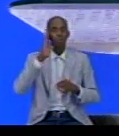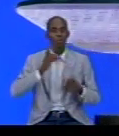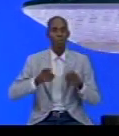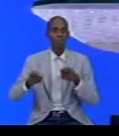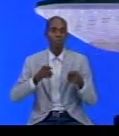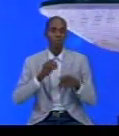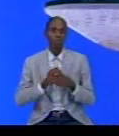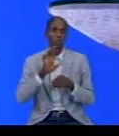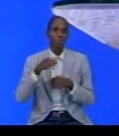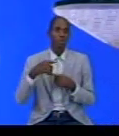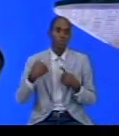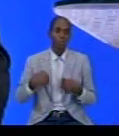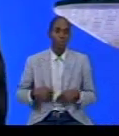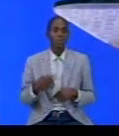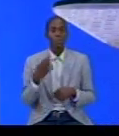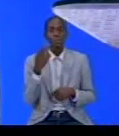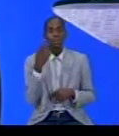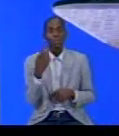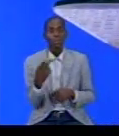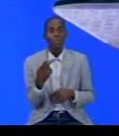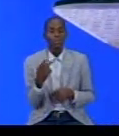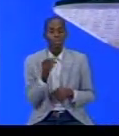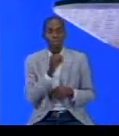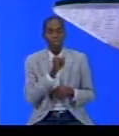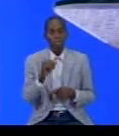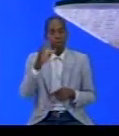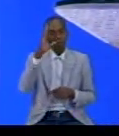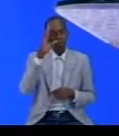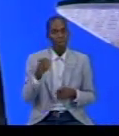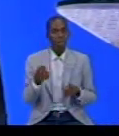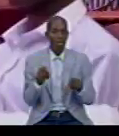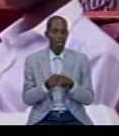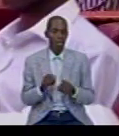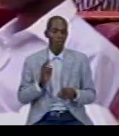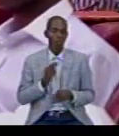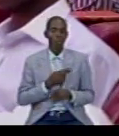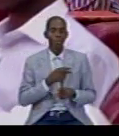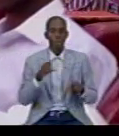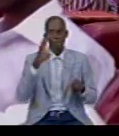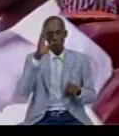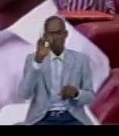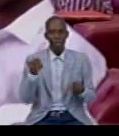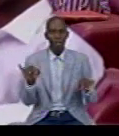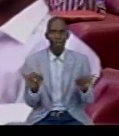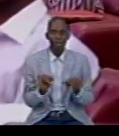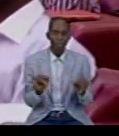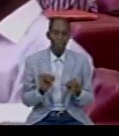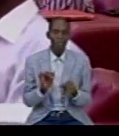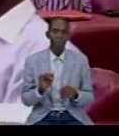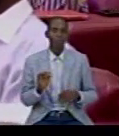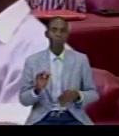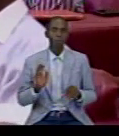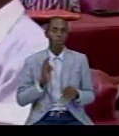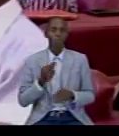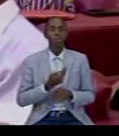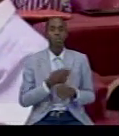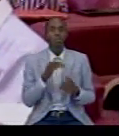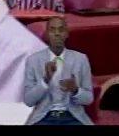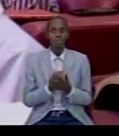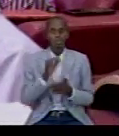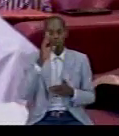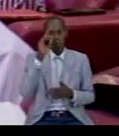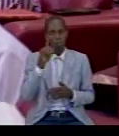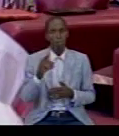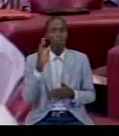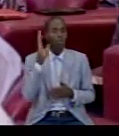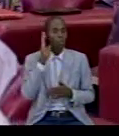reason we're looking at this is a man like us, a man of like passion, like us, that he could have peace